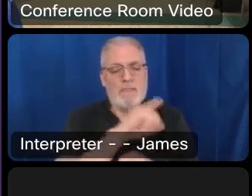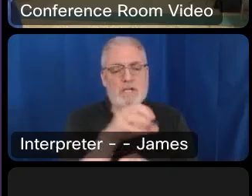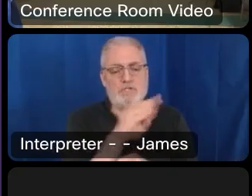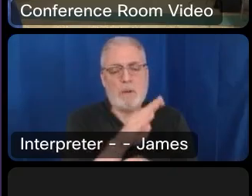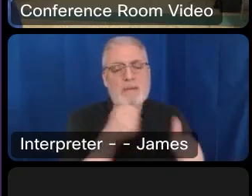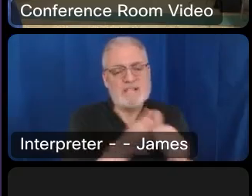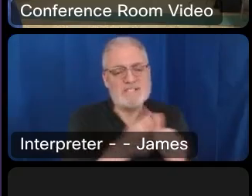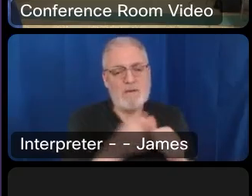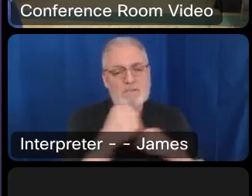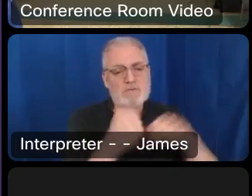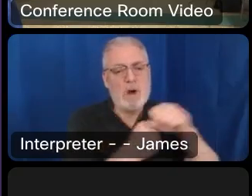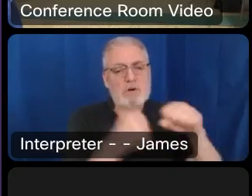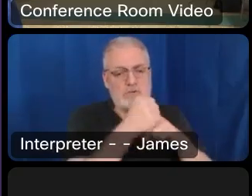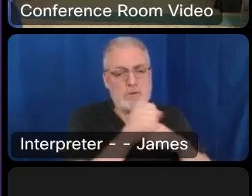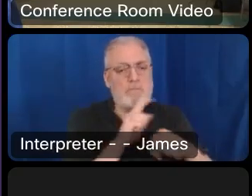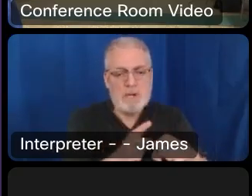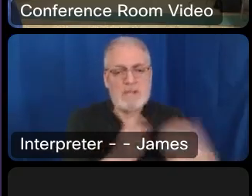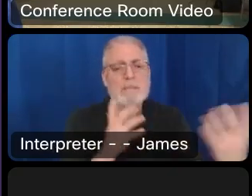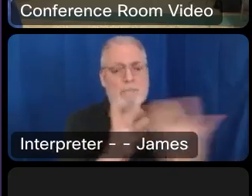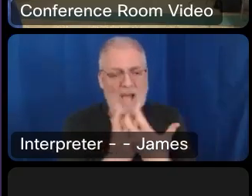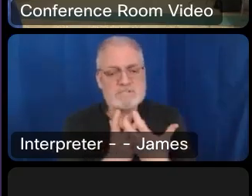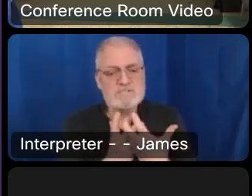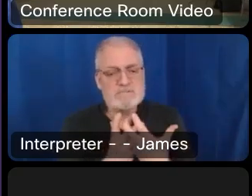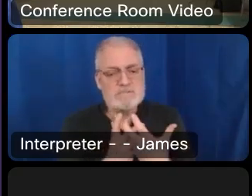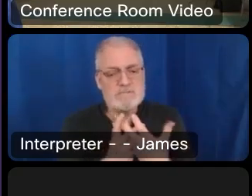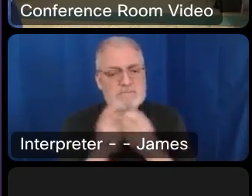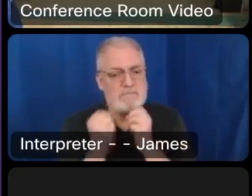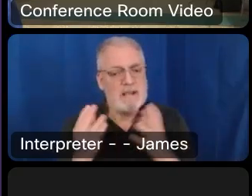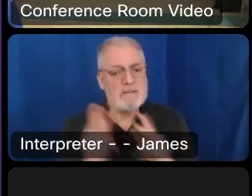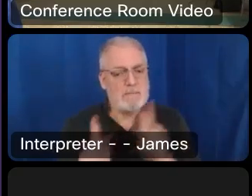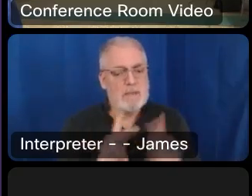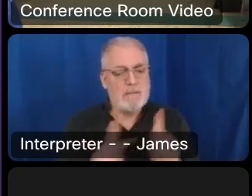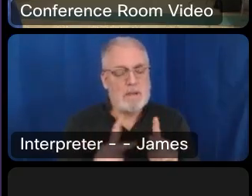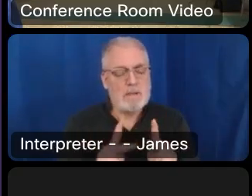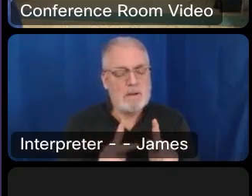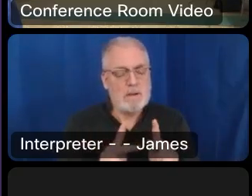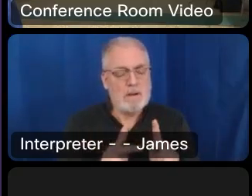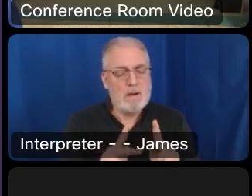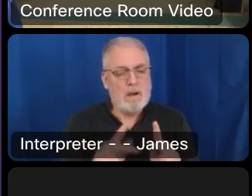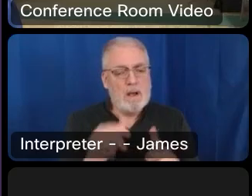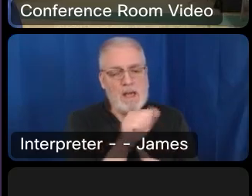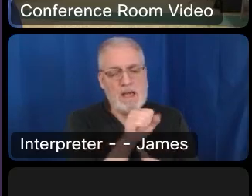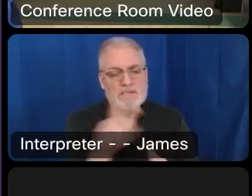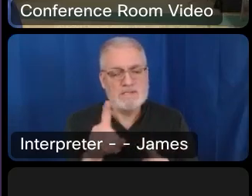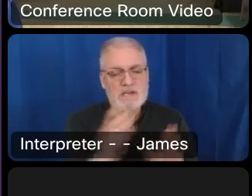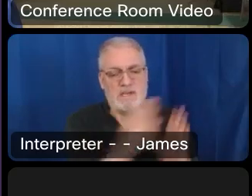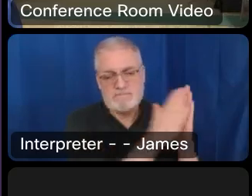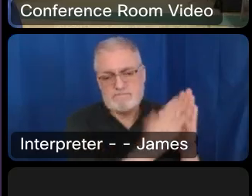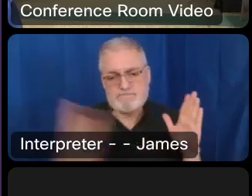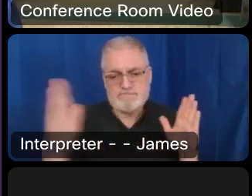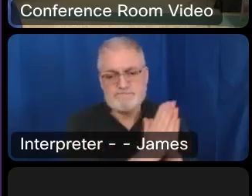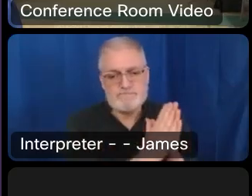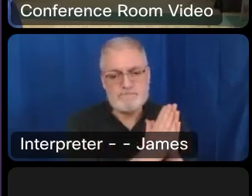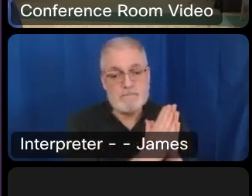if maybe we can create employment opportunities to fill these positions in the state that the